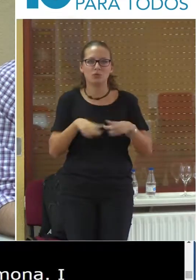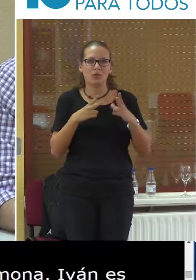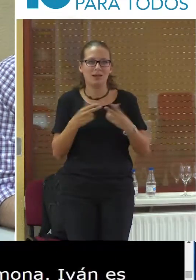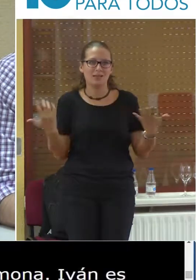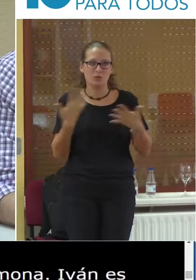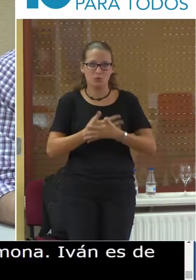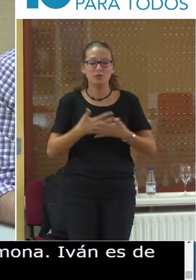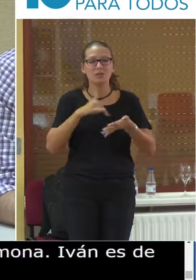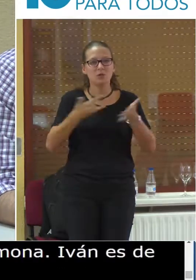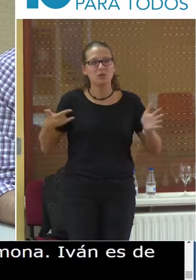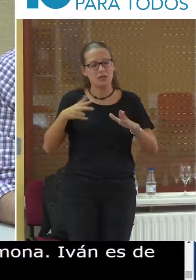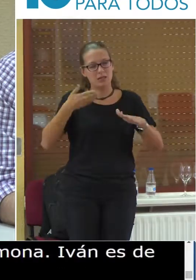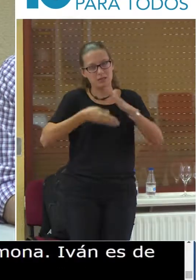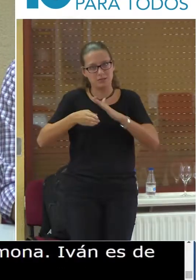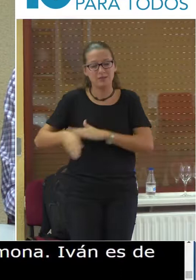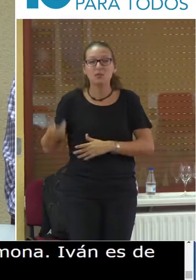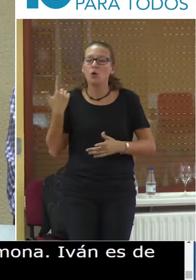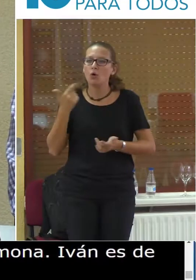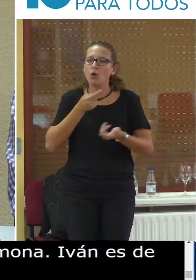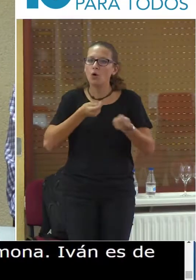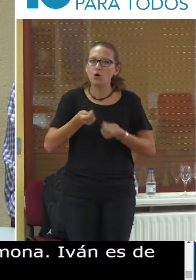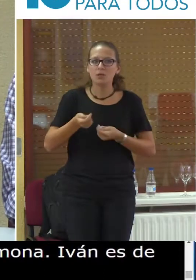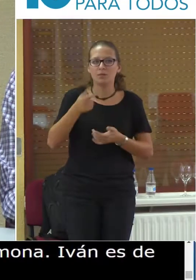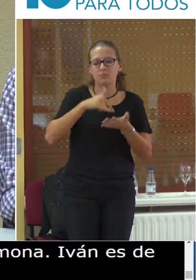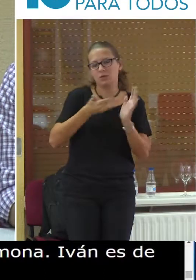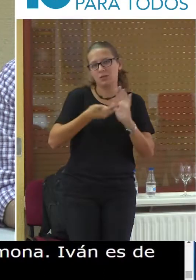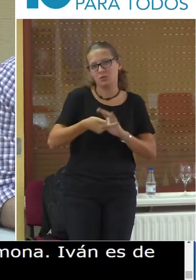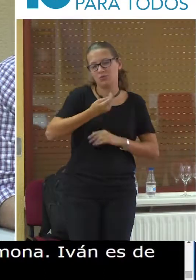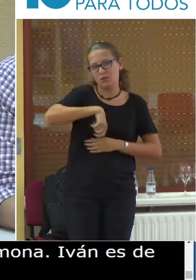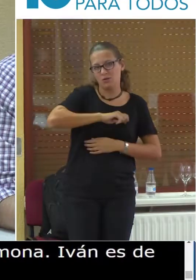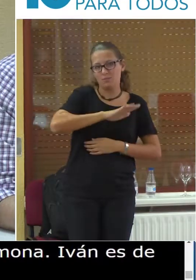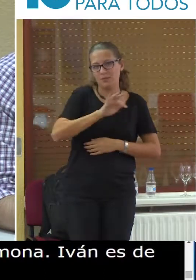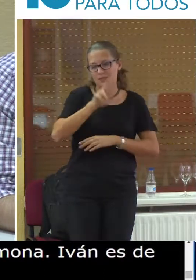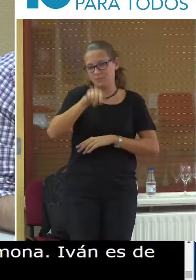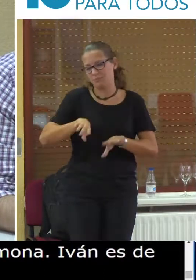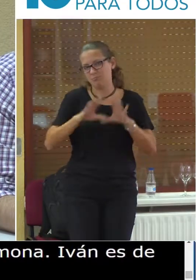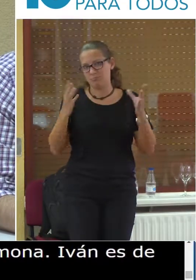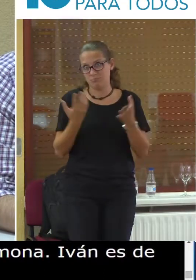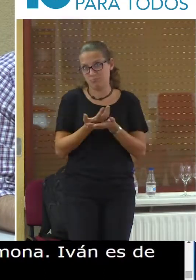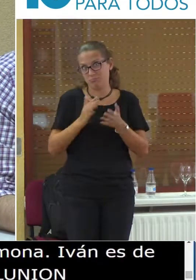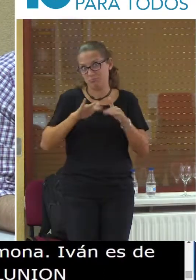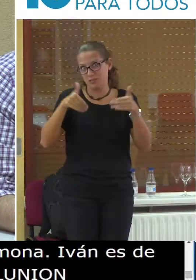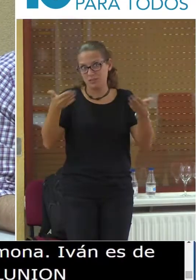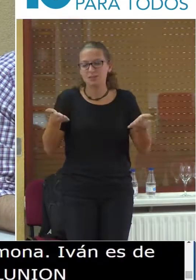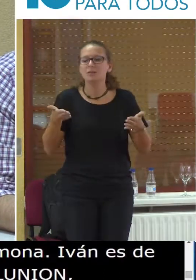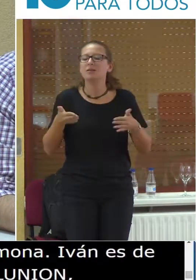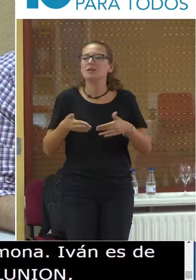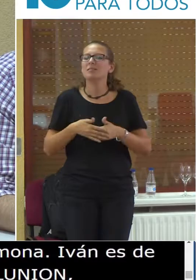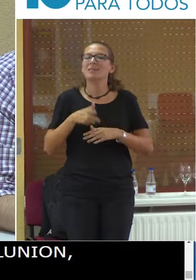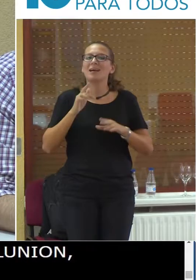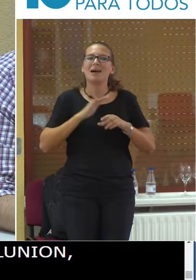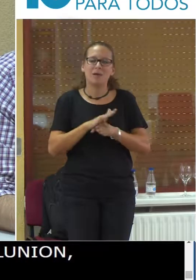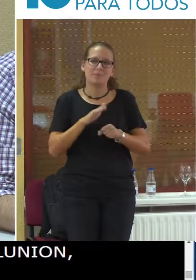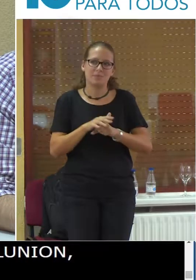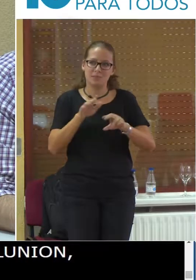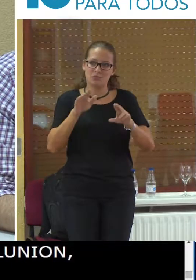a social consultant in Irunen. He has worked with numerous